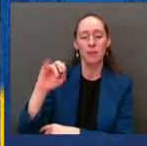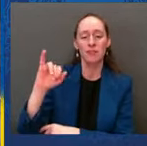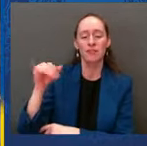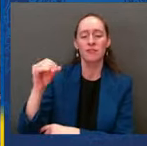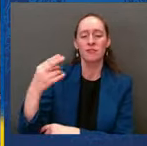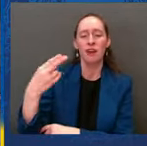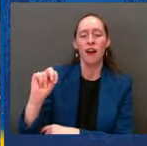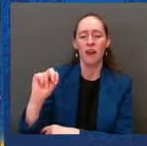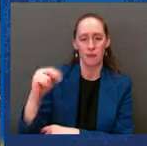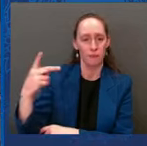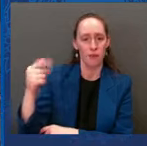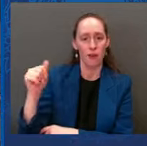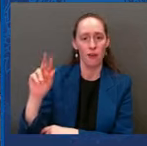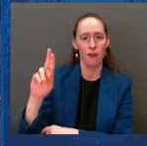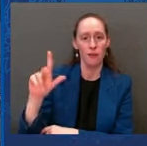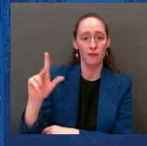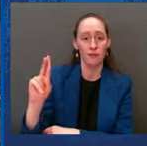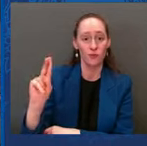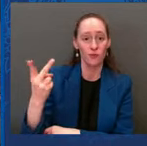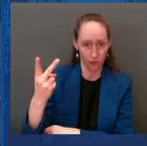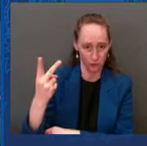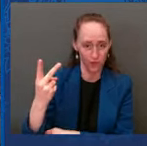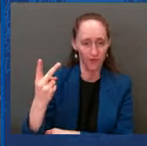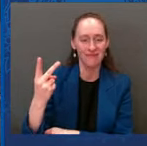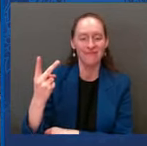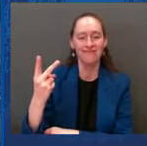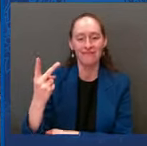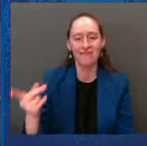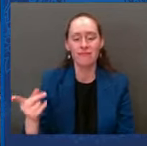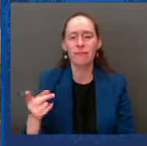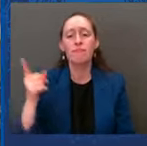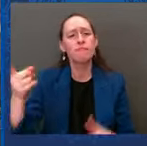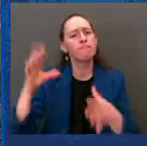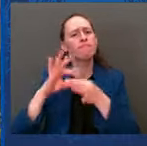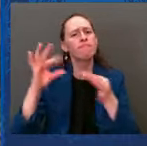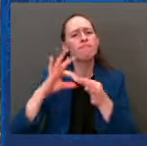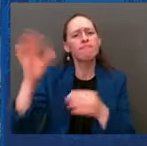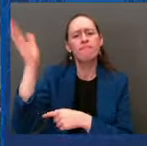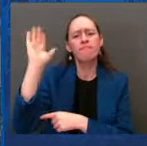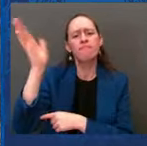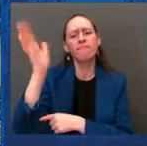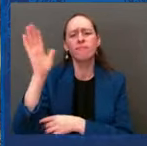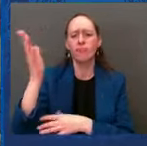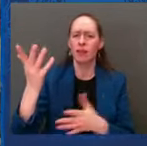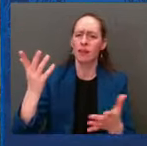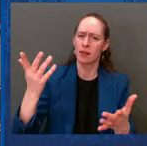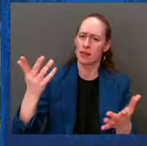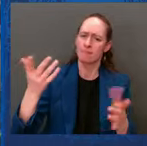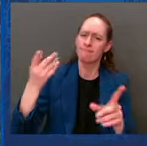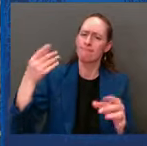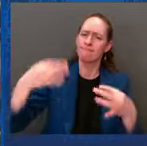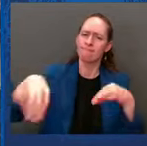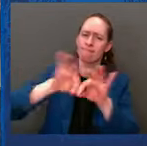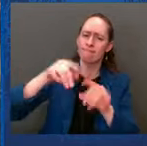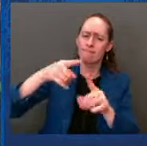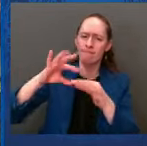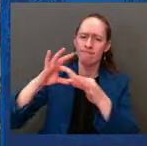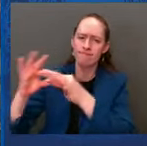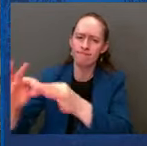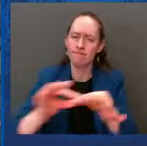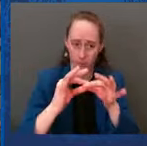One and the other is solidarity. That is solidarity, never one against the other. It is our huge achievement, that solidarity, the